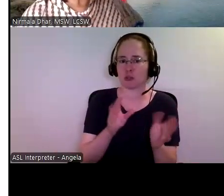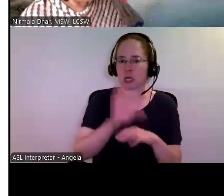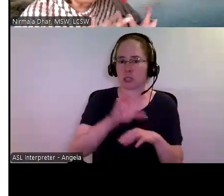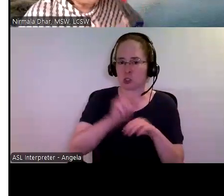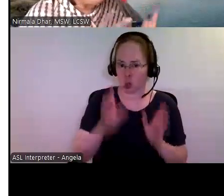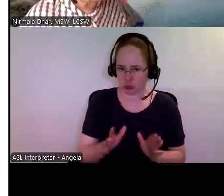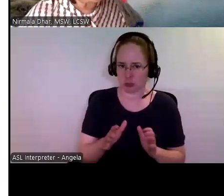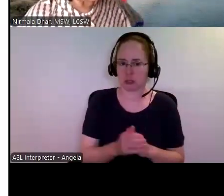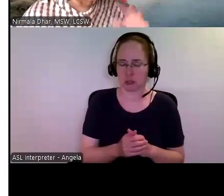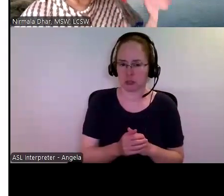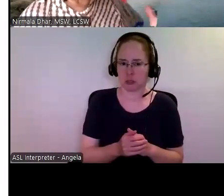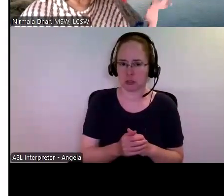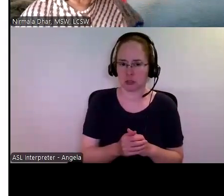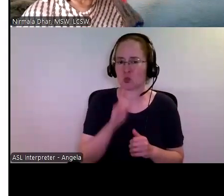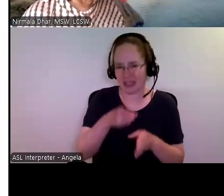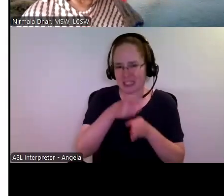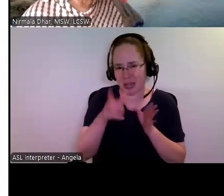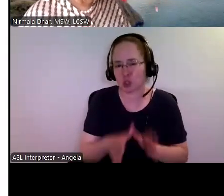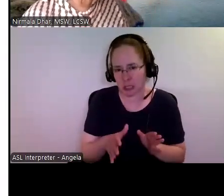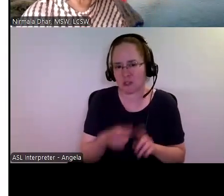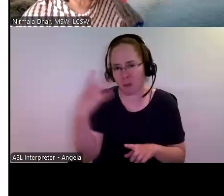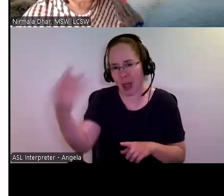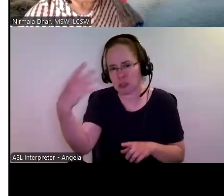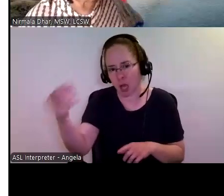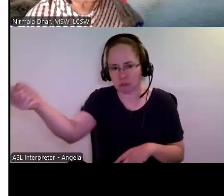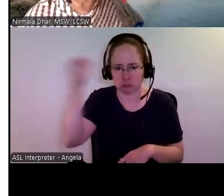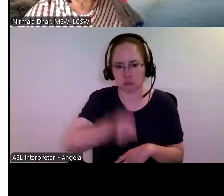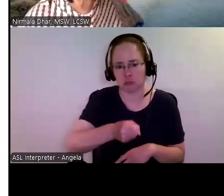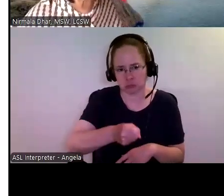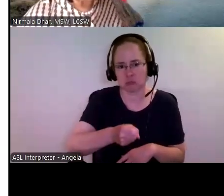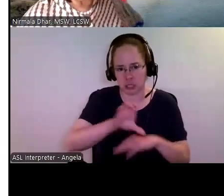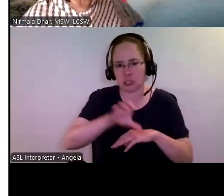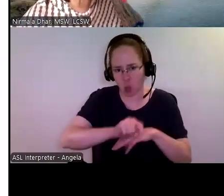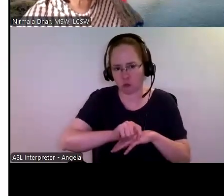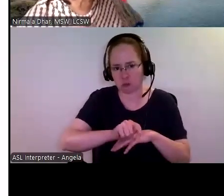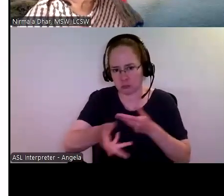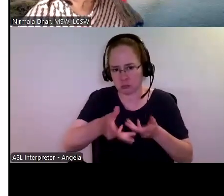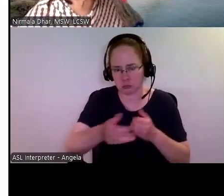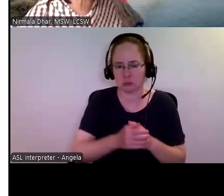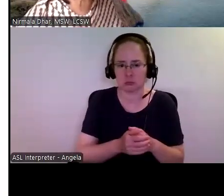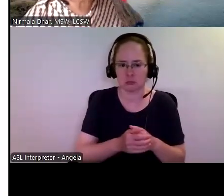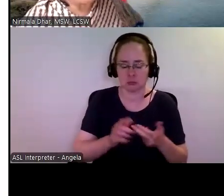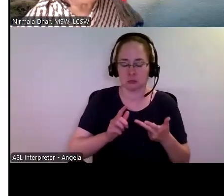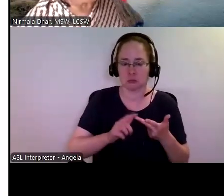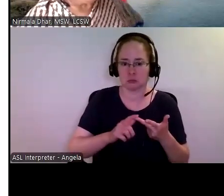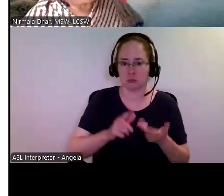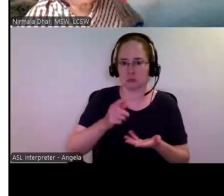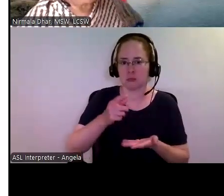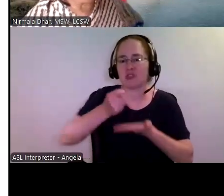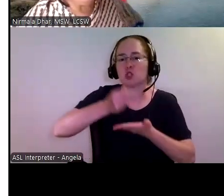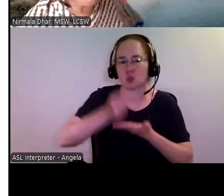who is essentially a specialist from outside that you bring in to consult. And then the treating